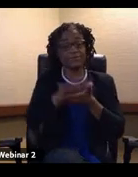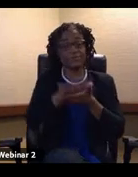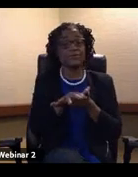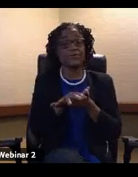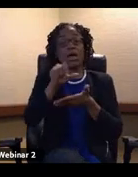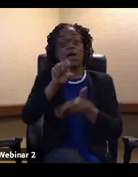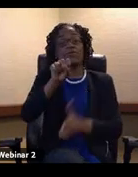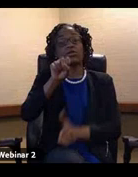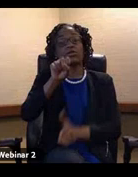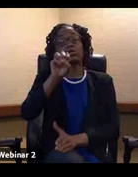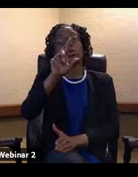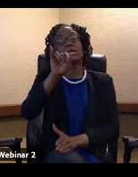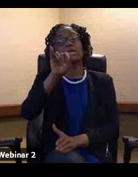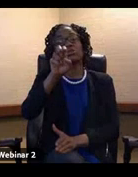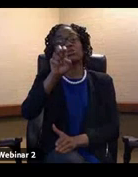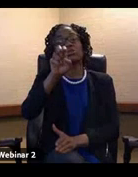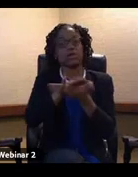document.